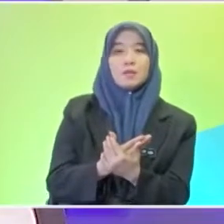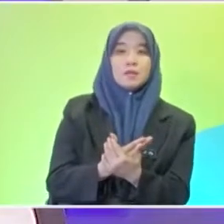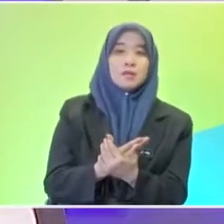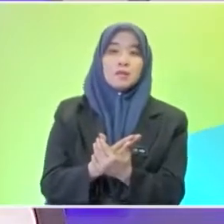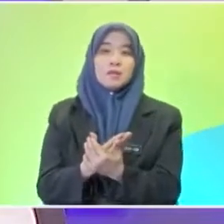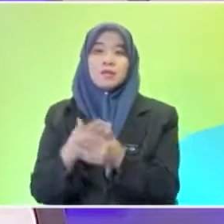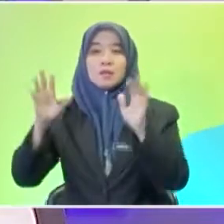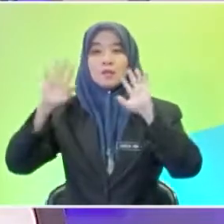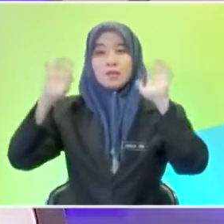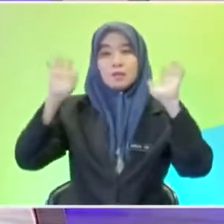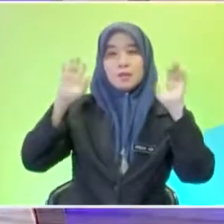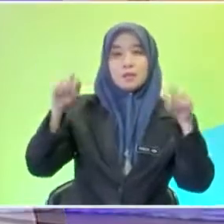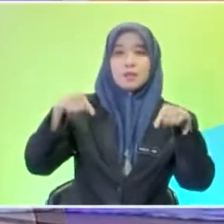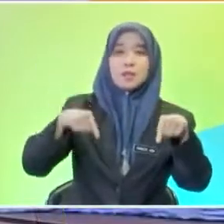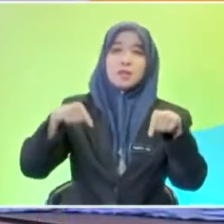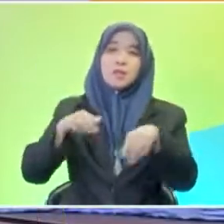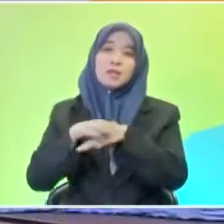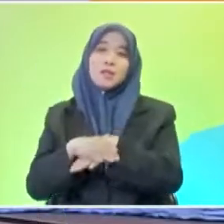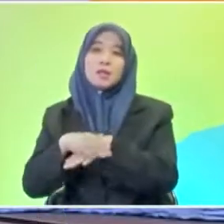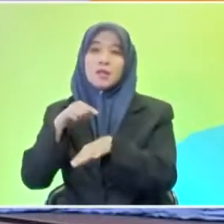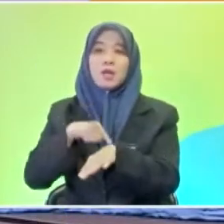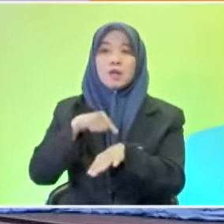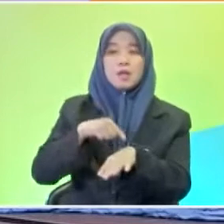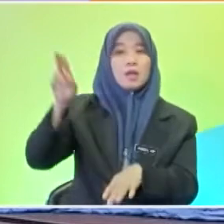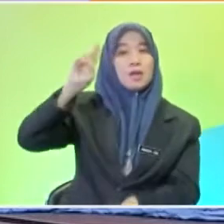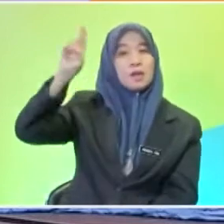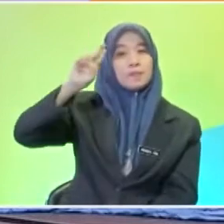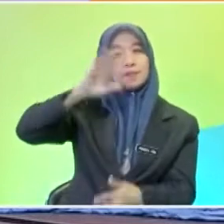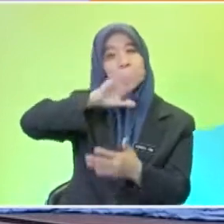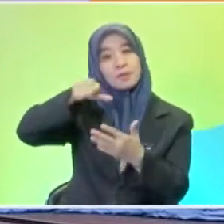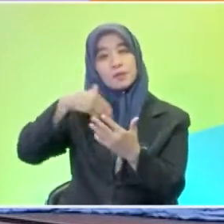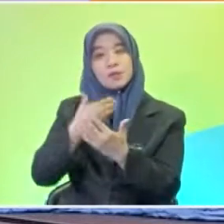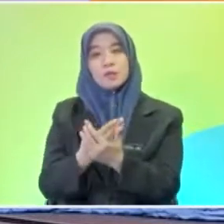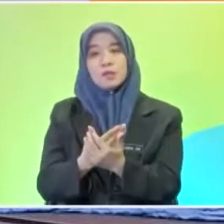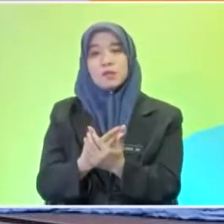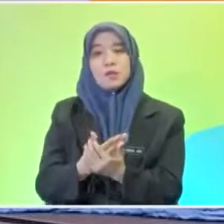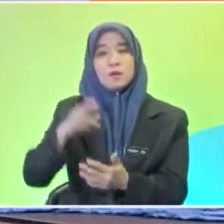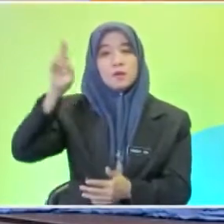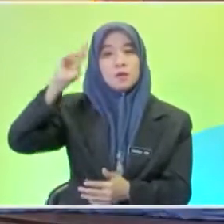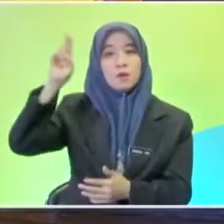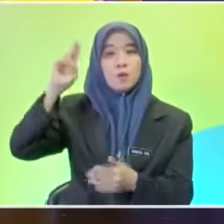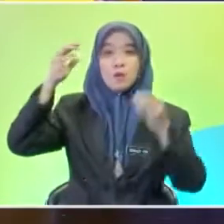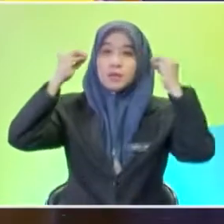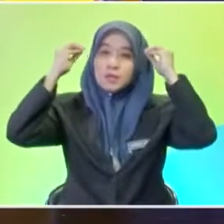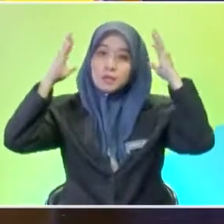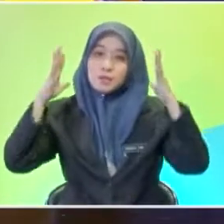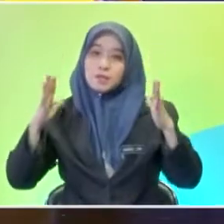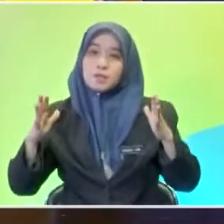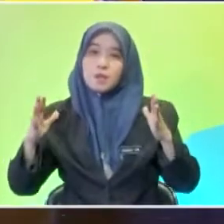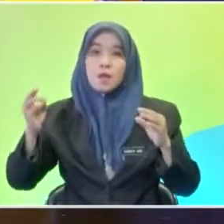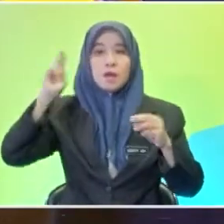Yippee, it's English time. Hello everyone. Hello